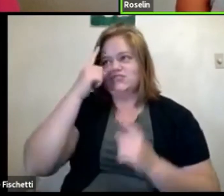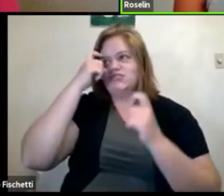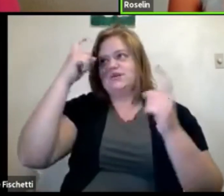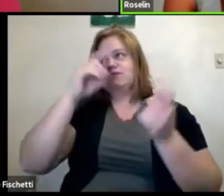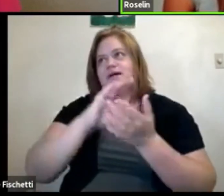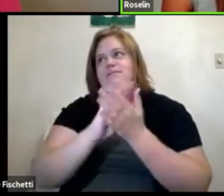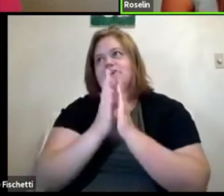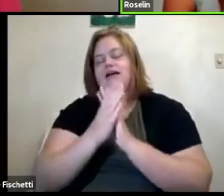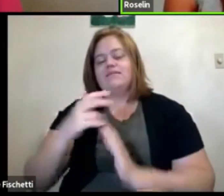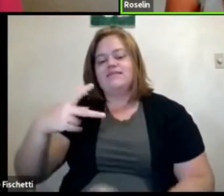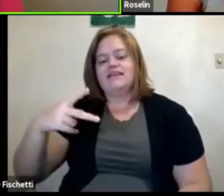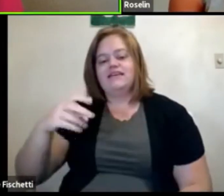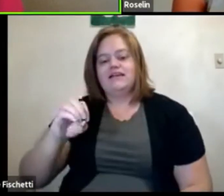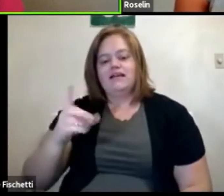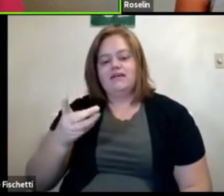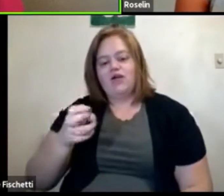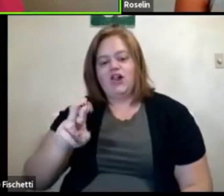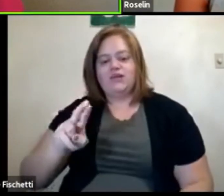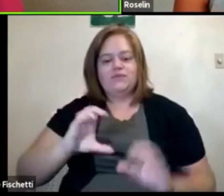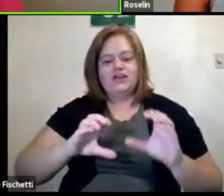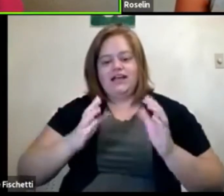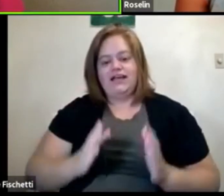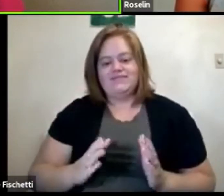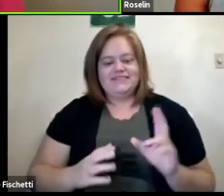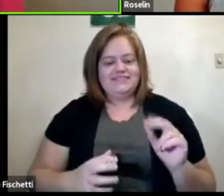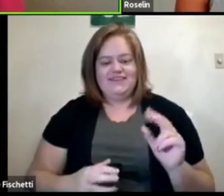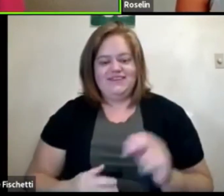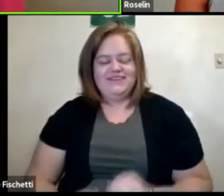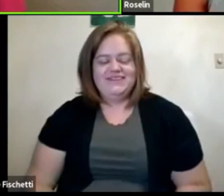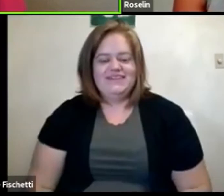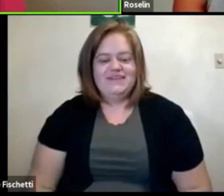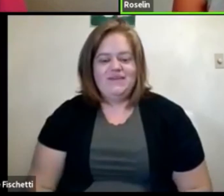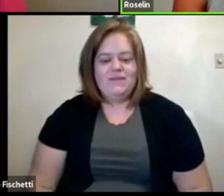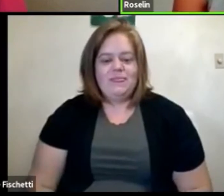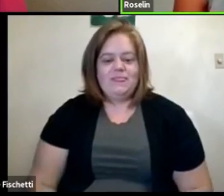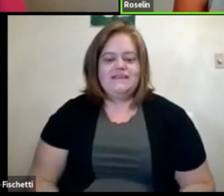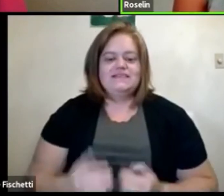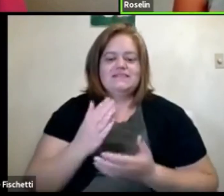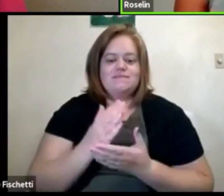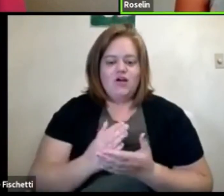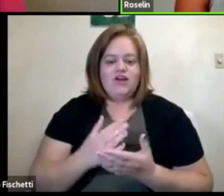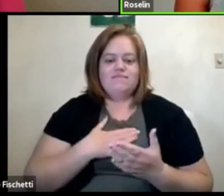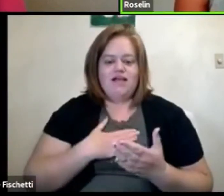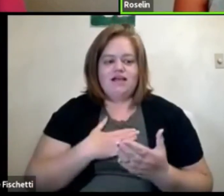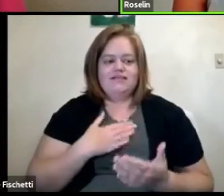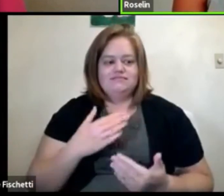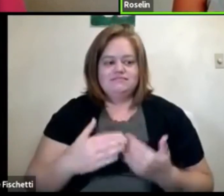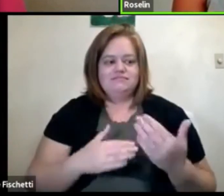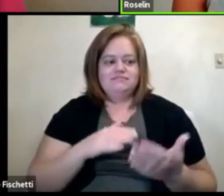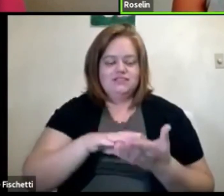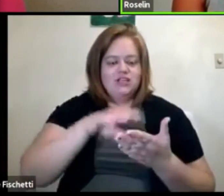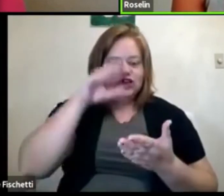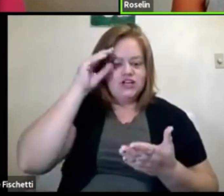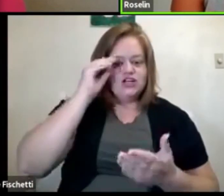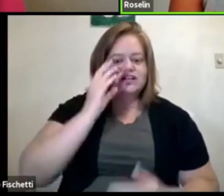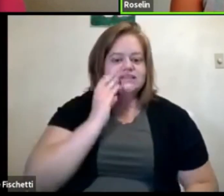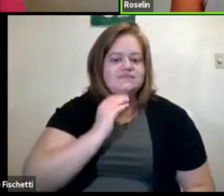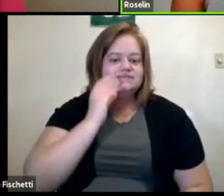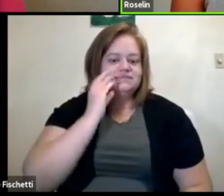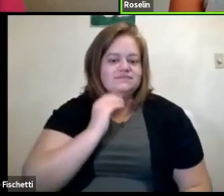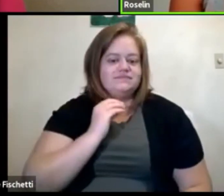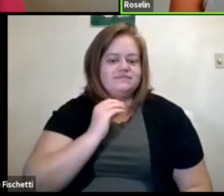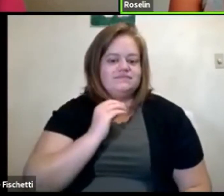polymer chemistry like my entire life. It's all part of the progression and the knowledge gathering. Like I said,